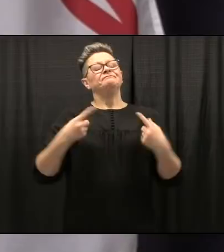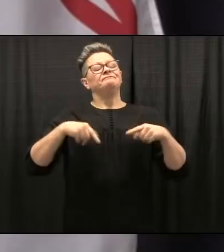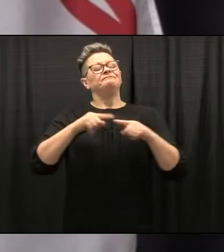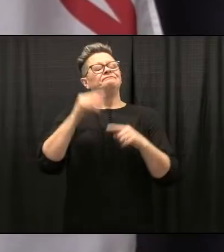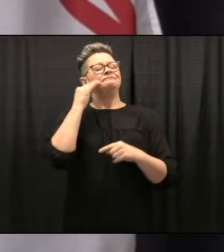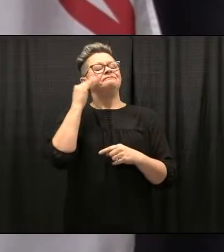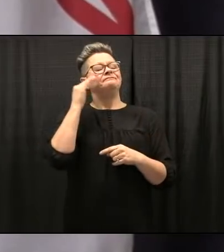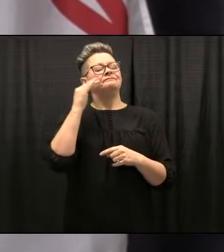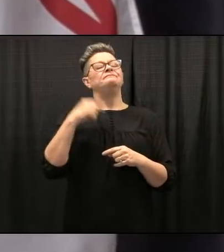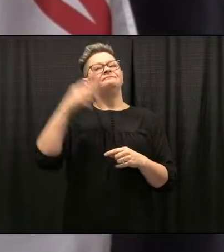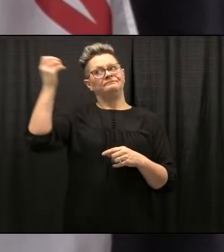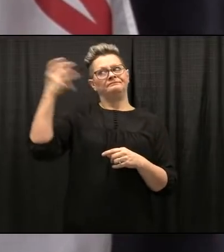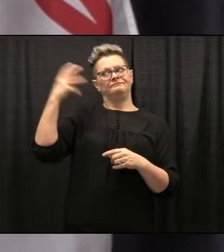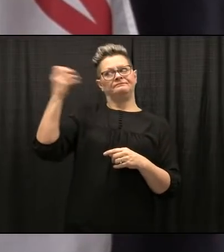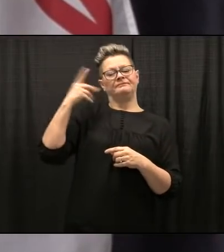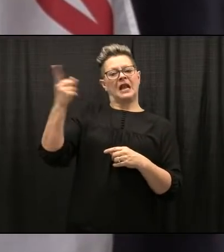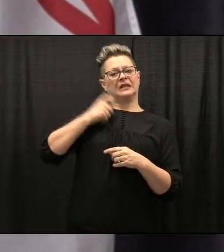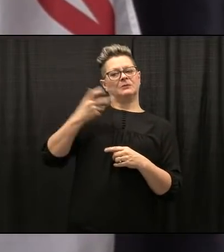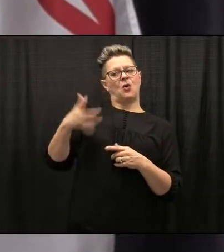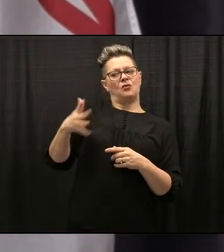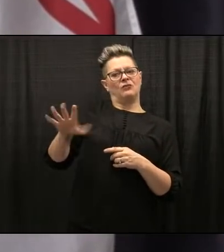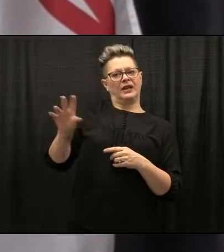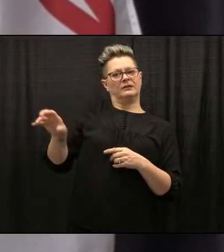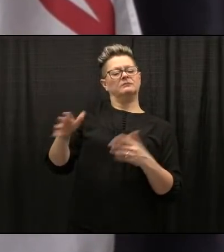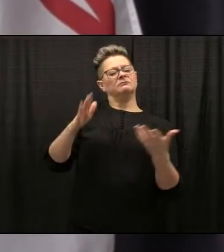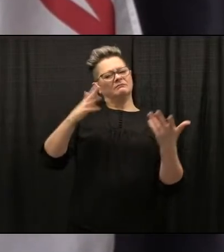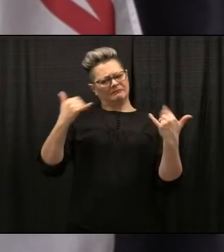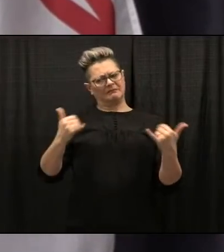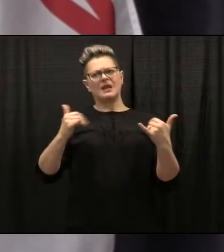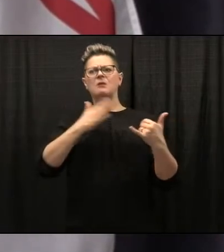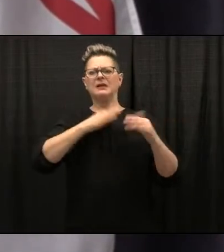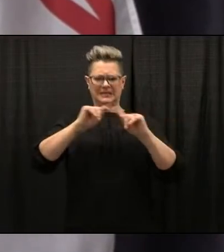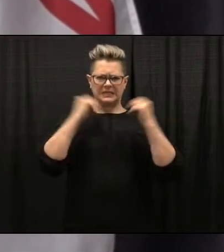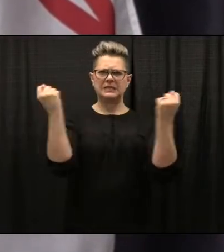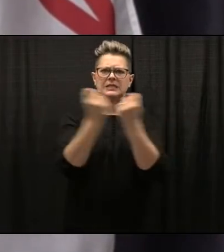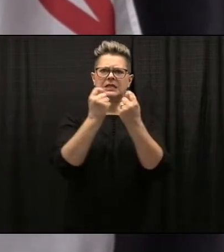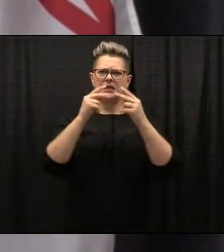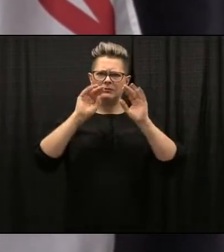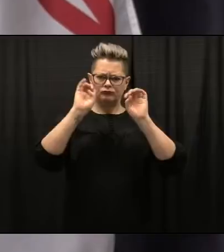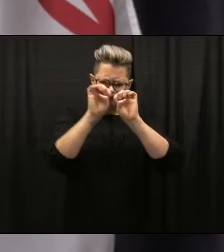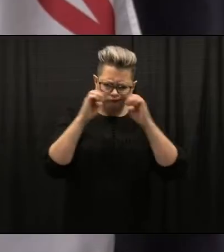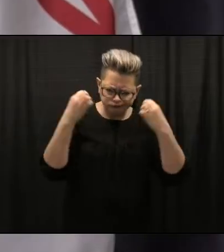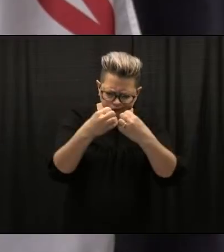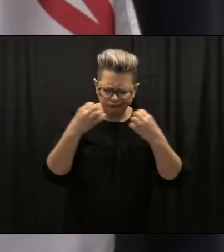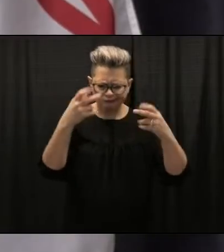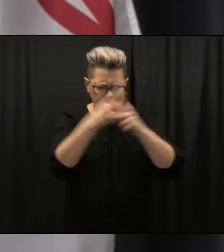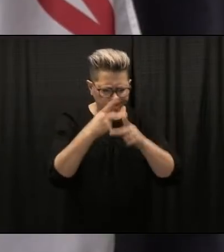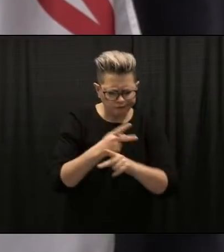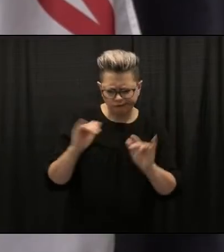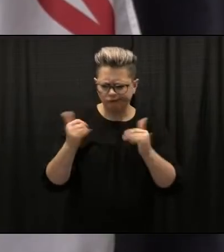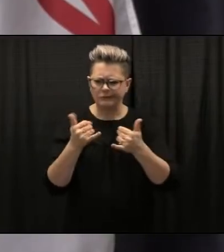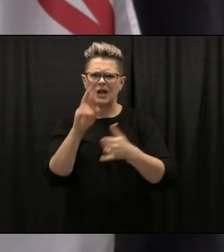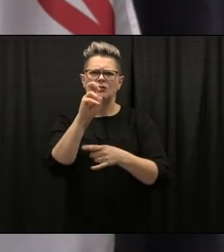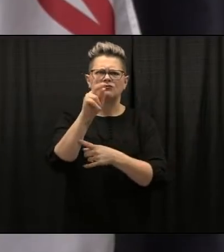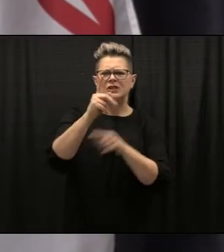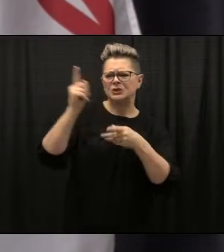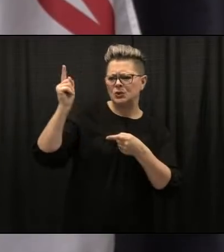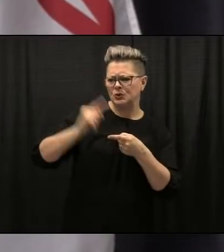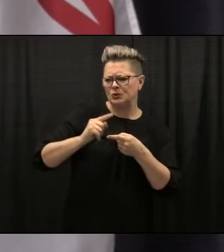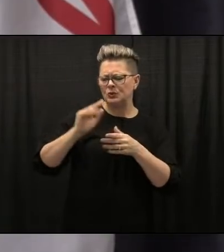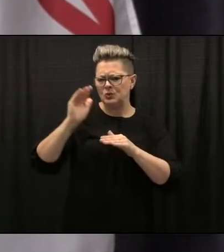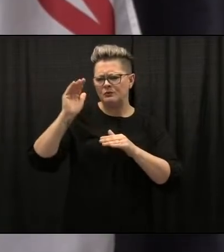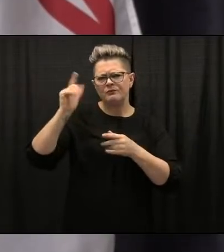and our team is looking at that right now and just seeing how we can try to keep the risk as low as possible